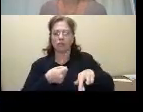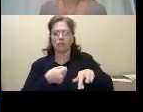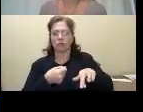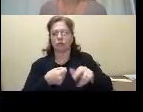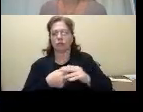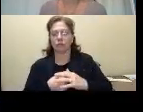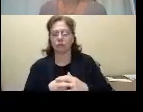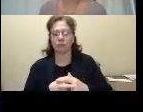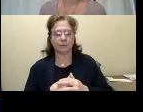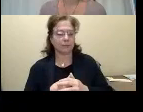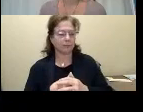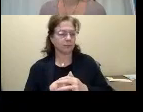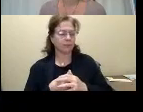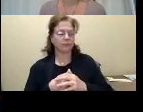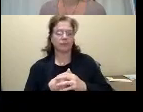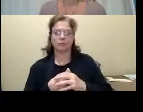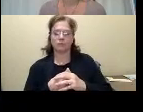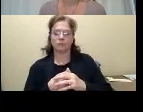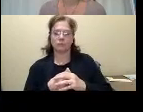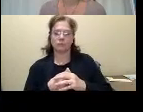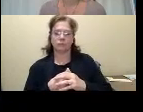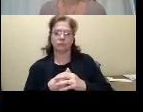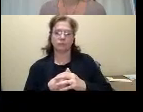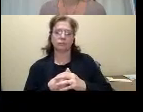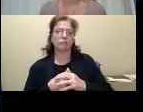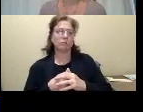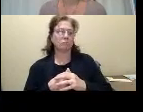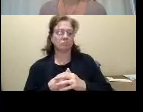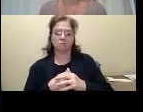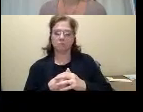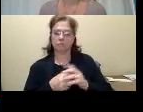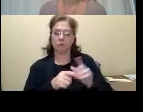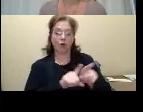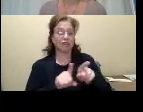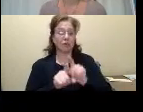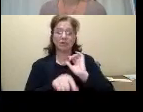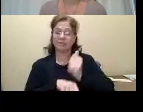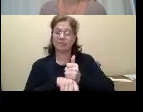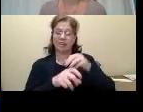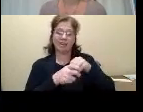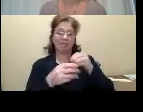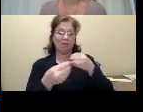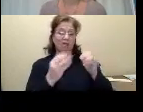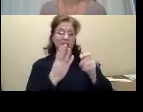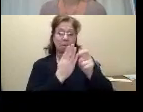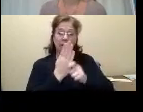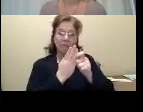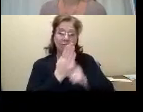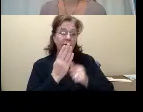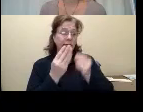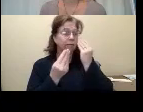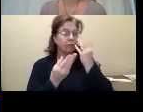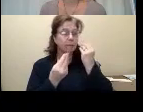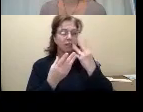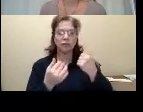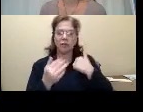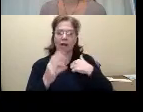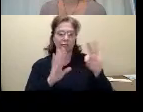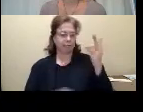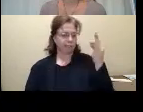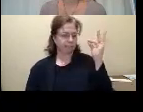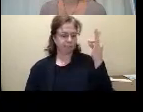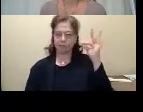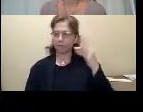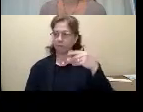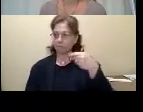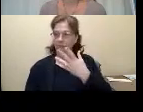We also have pamphlets and other information that you can have in your office as a primary care provider to share with patients. You can leave them in your waiting room